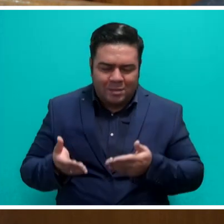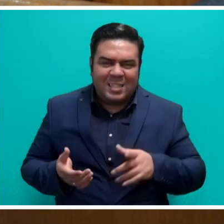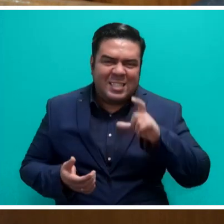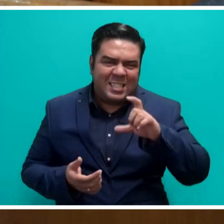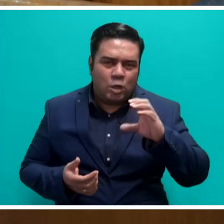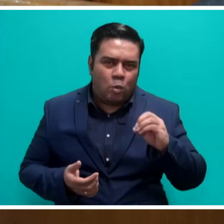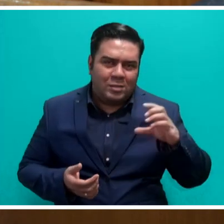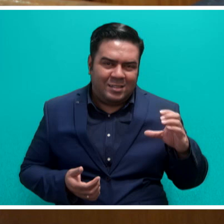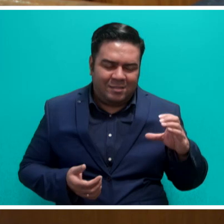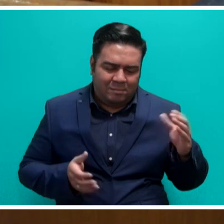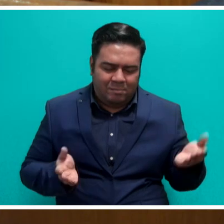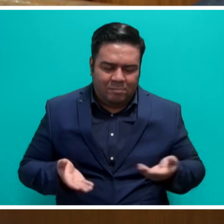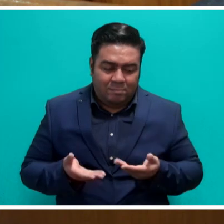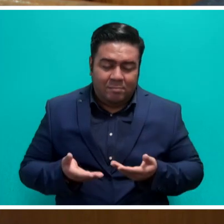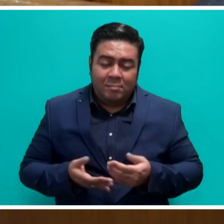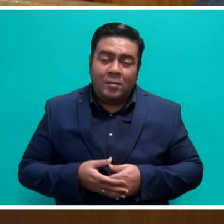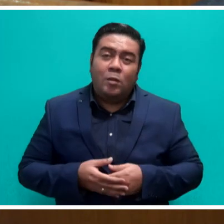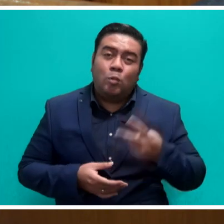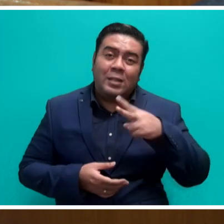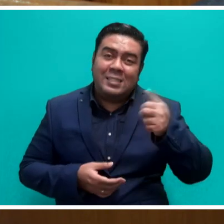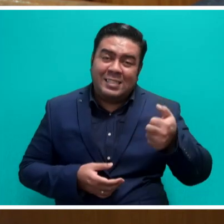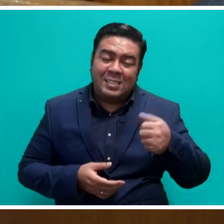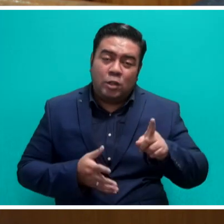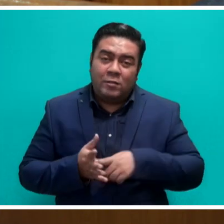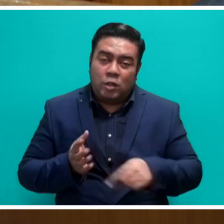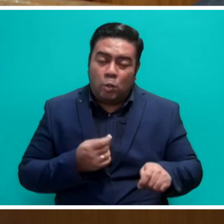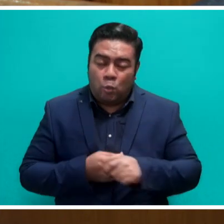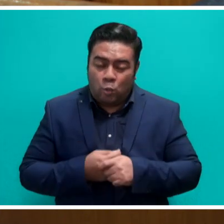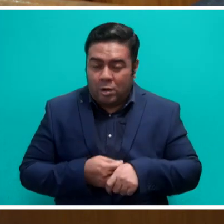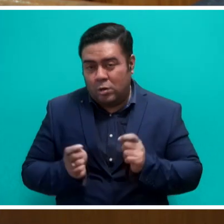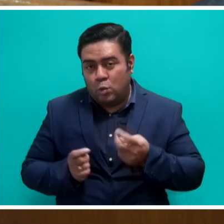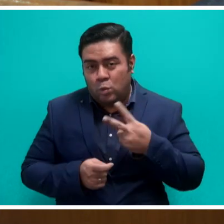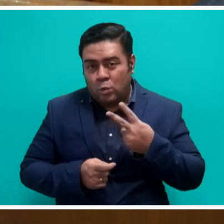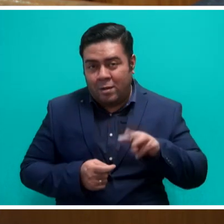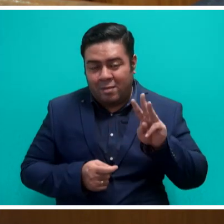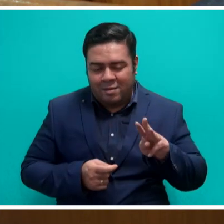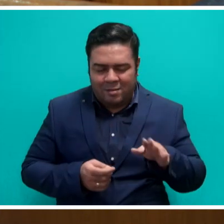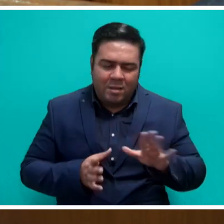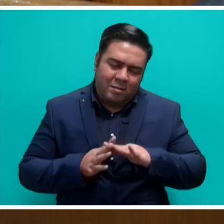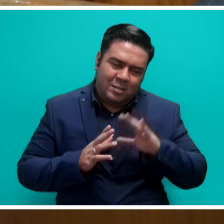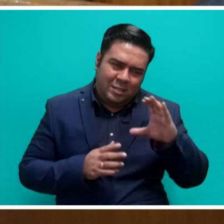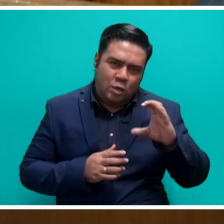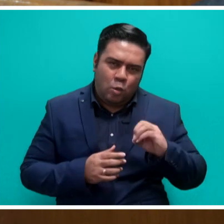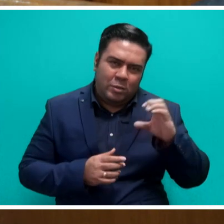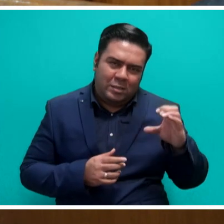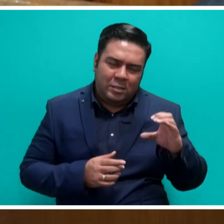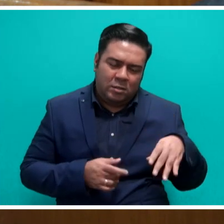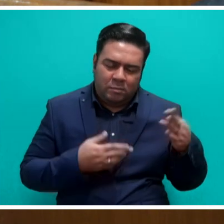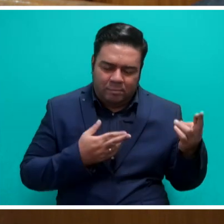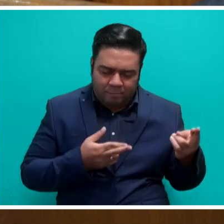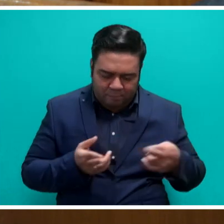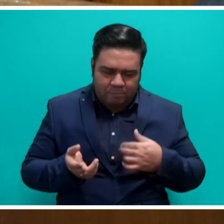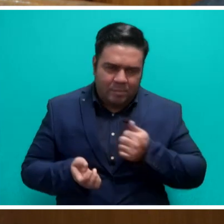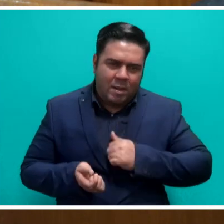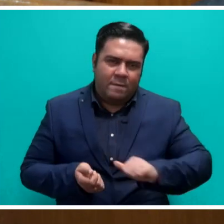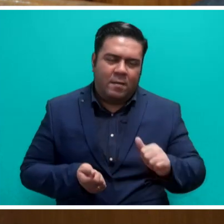COC. On the 26th of January 2023, the COC agreed to refer the complaints of